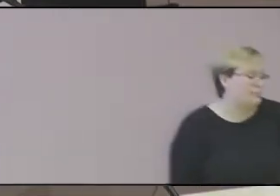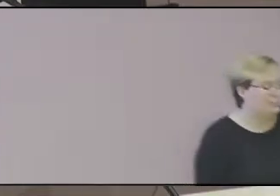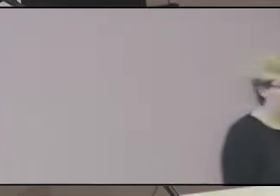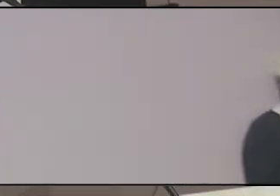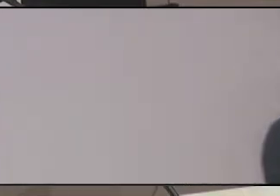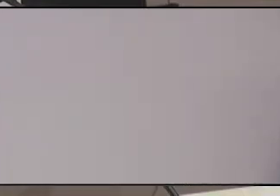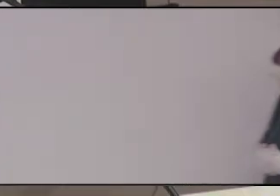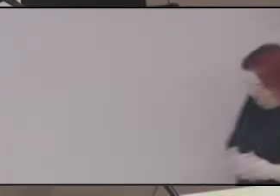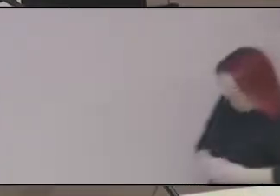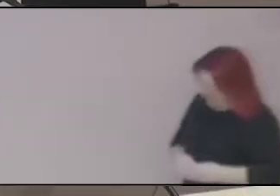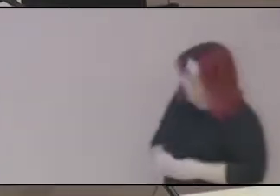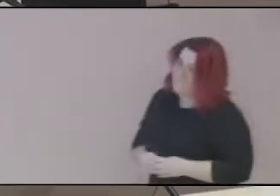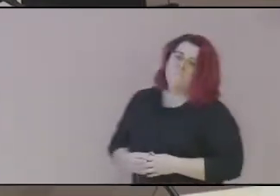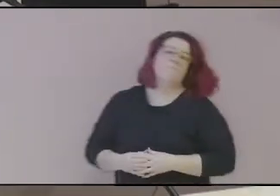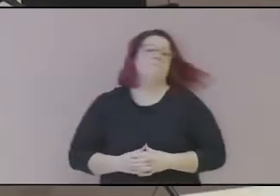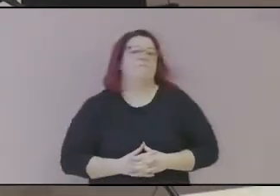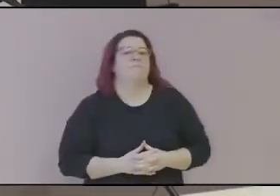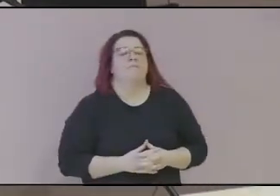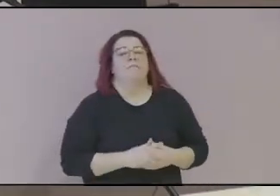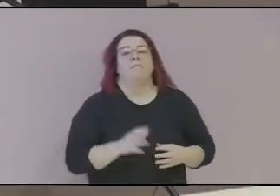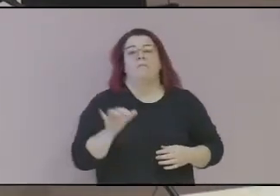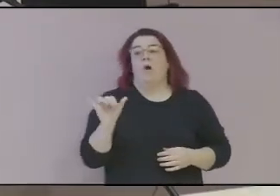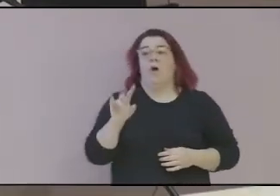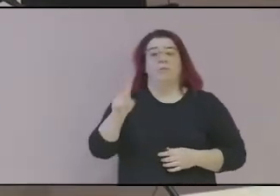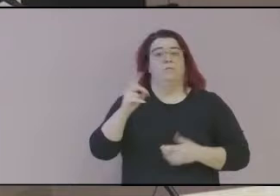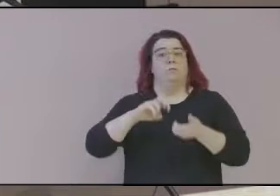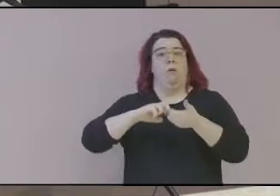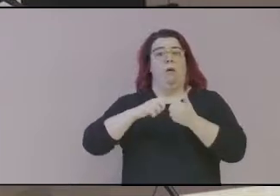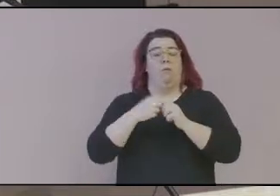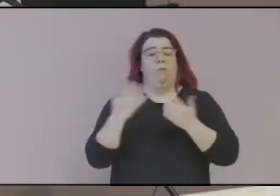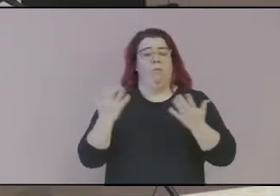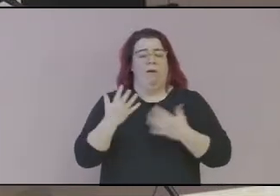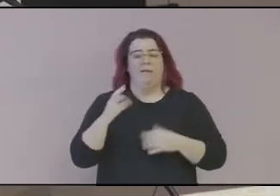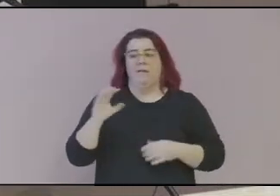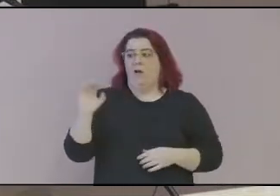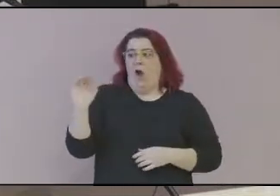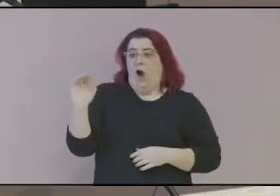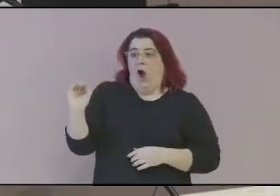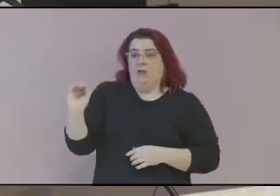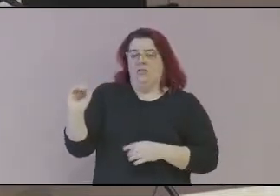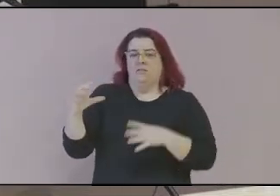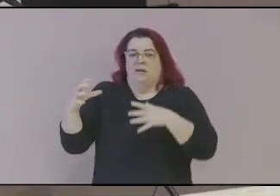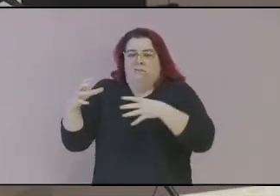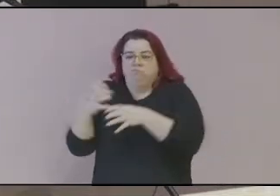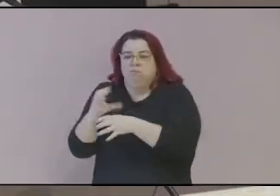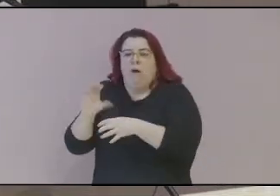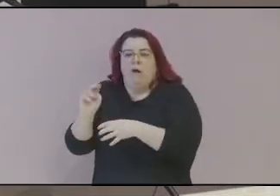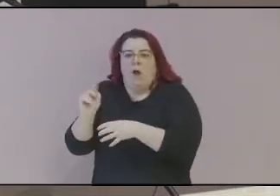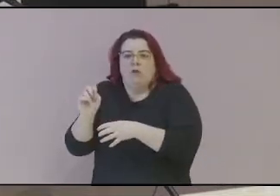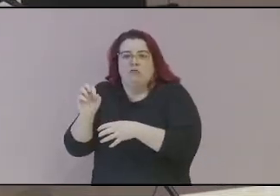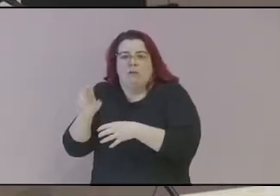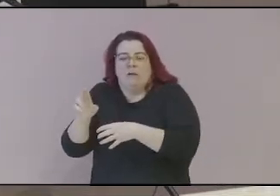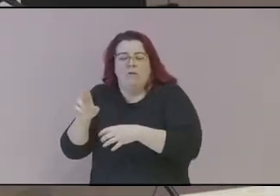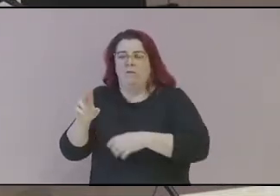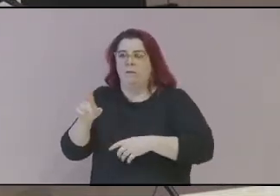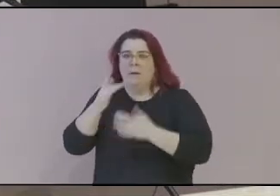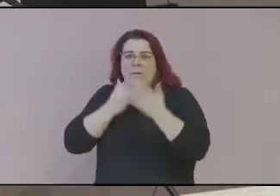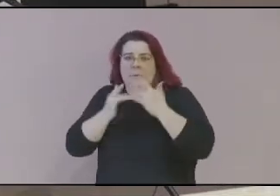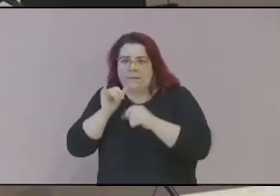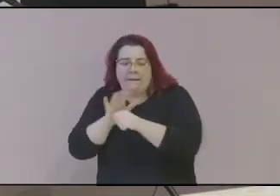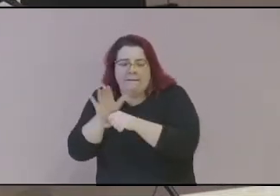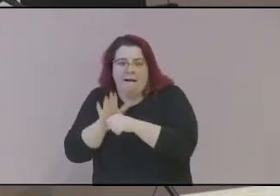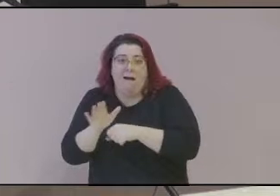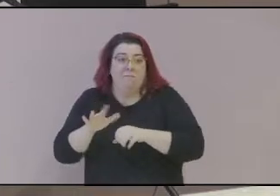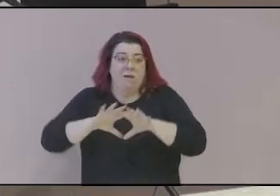and oxygen itself were also widely reported in New York and also around the world, not only in hospital settings, but for